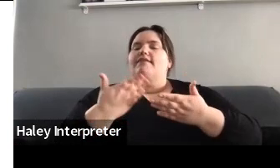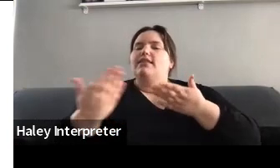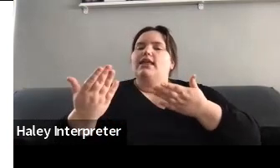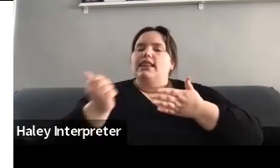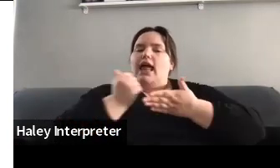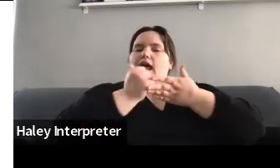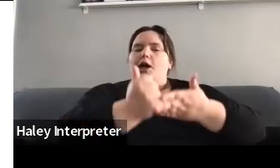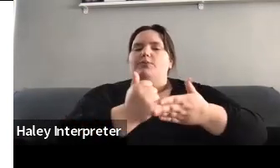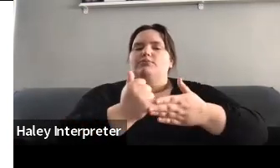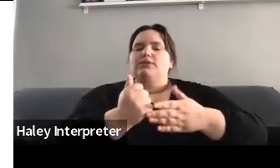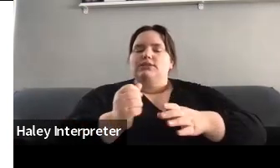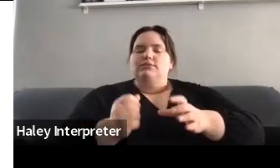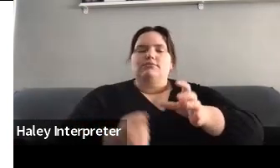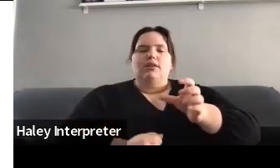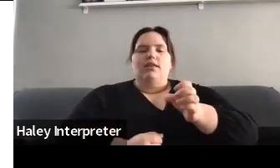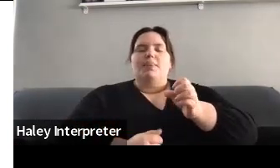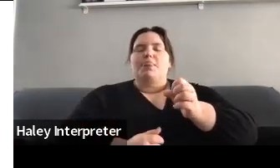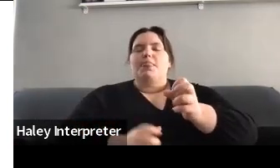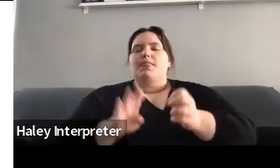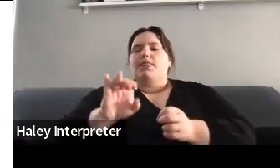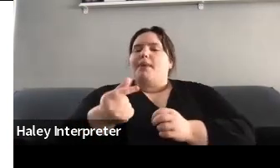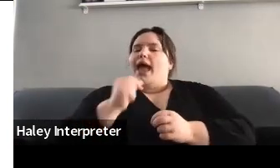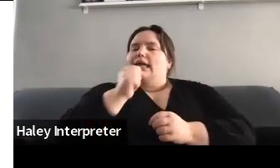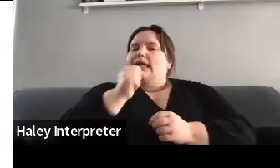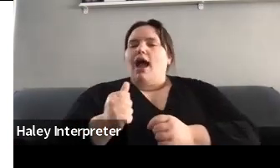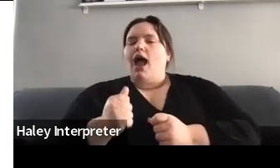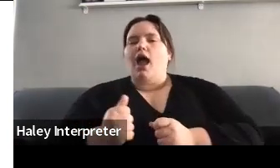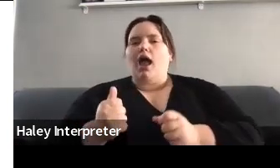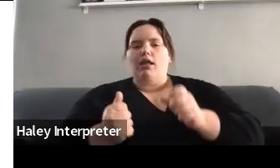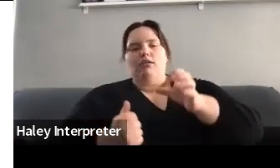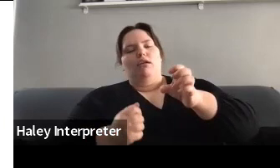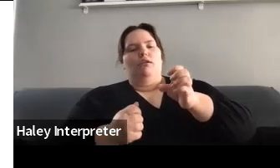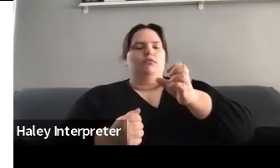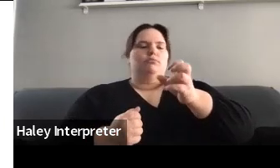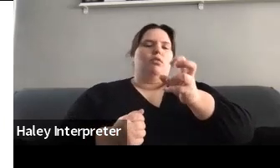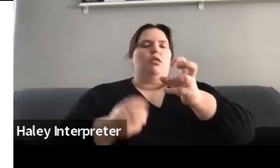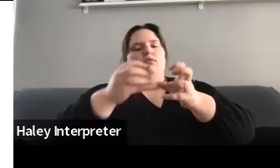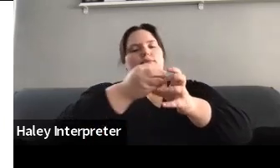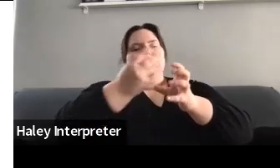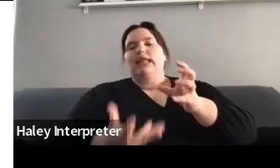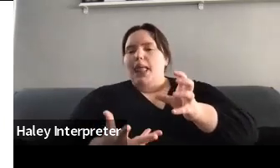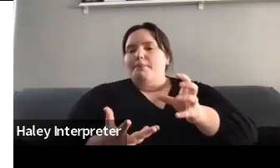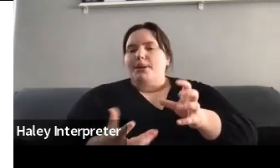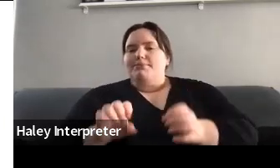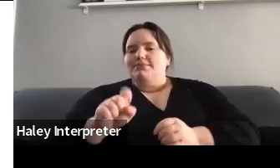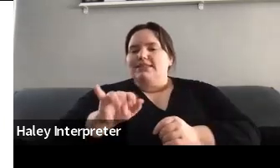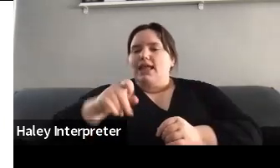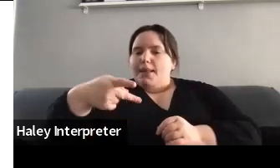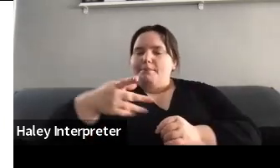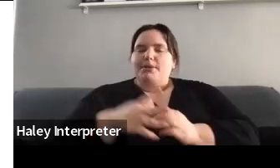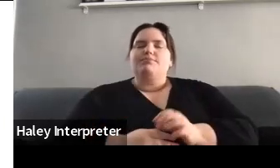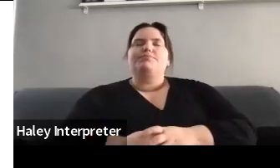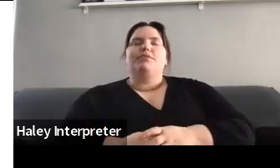that's what I have the most trouble with, is keeping the bag kind of on the scooper and not making a mess while I'm trying to move it